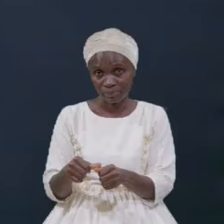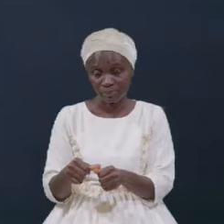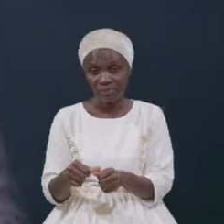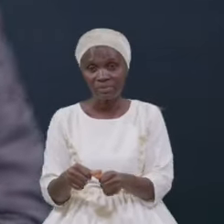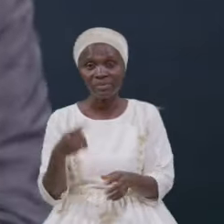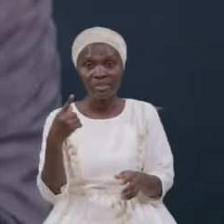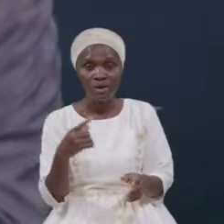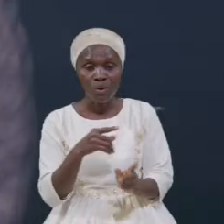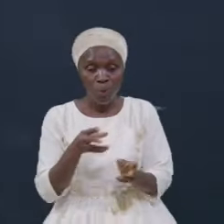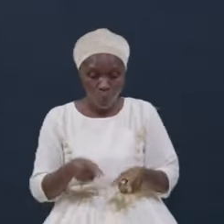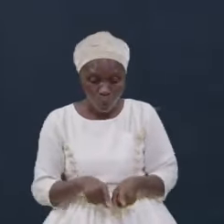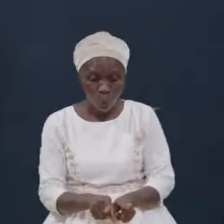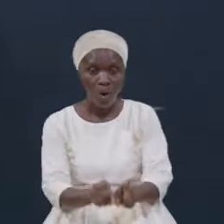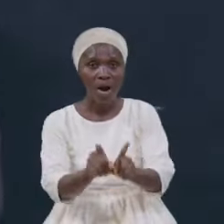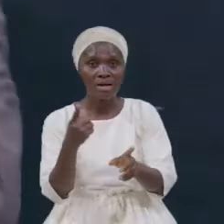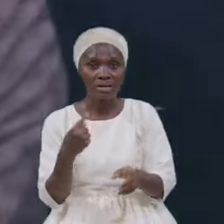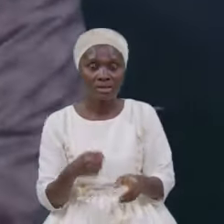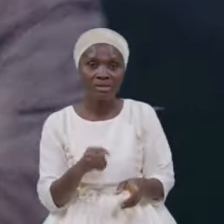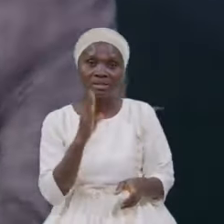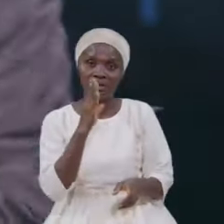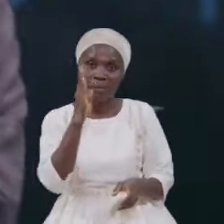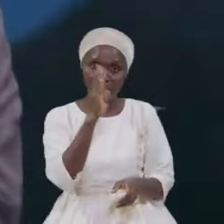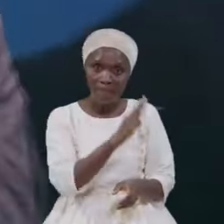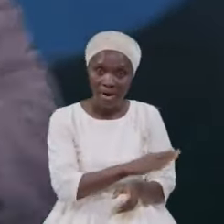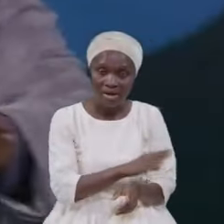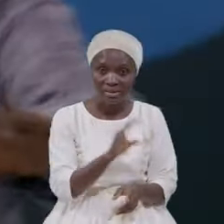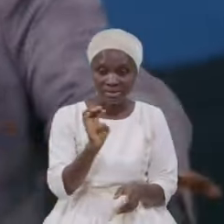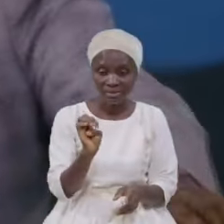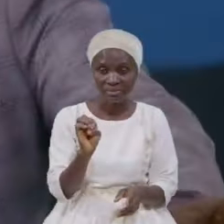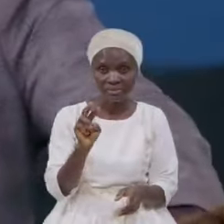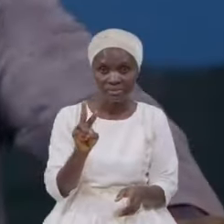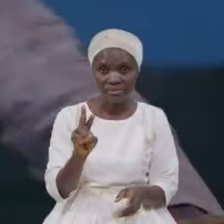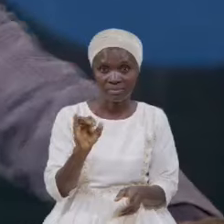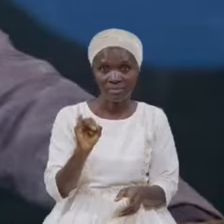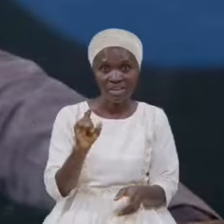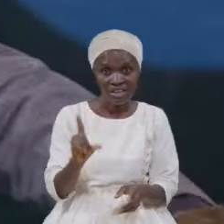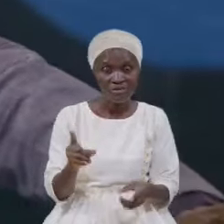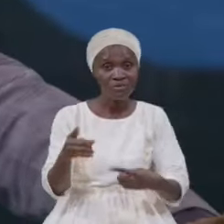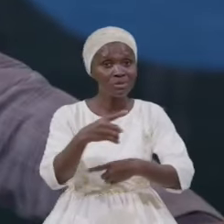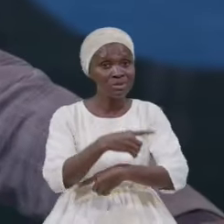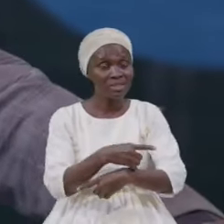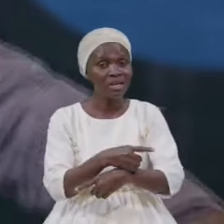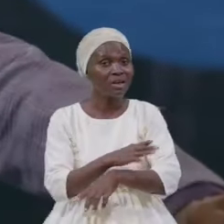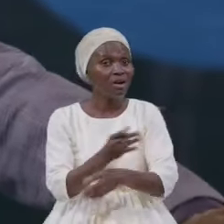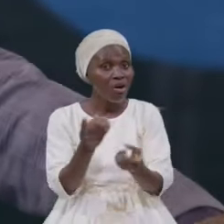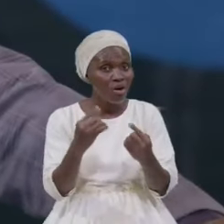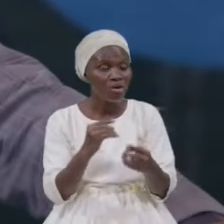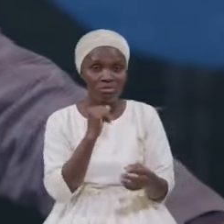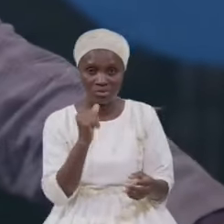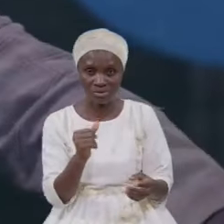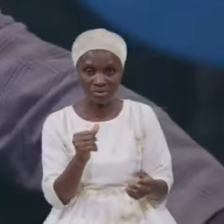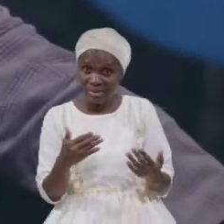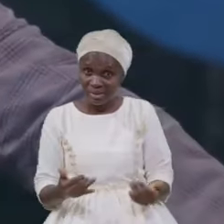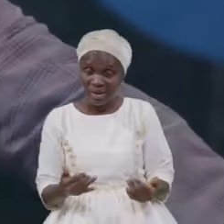not. It says, now the day of reconciliation, the day